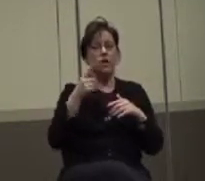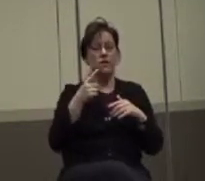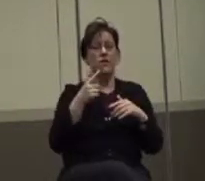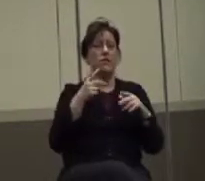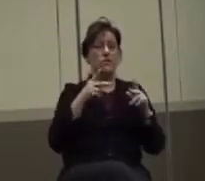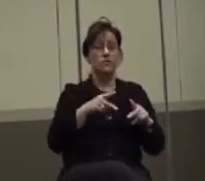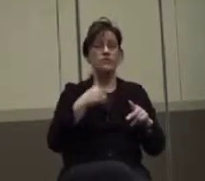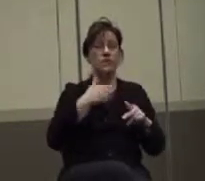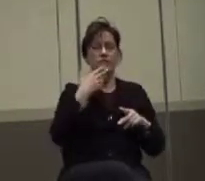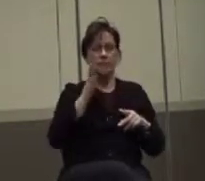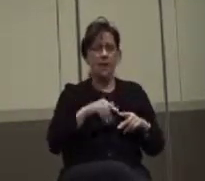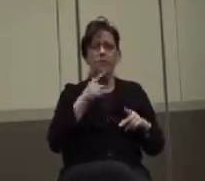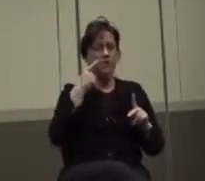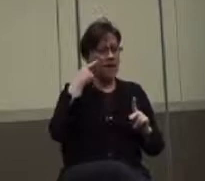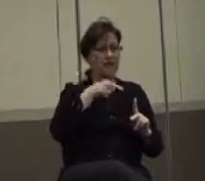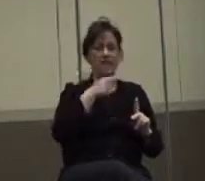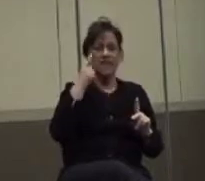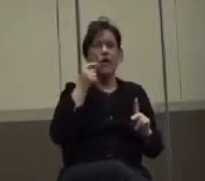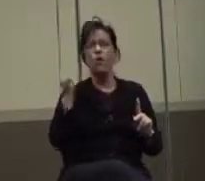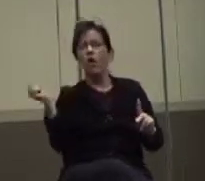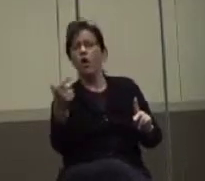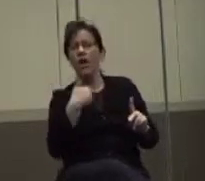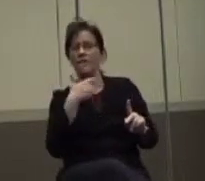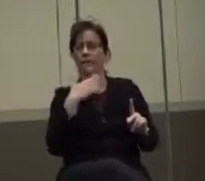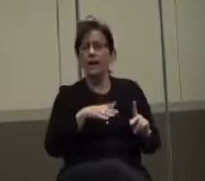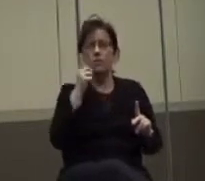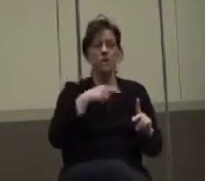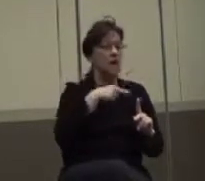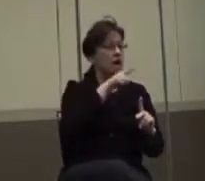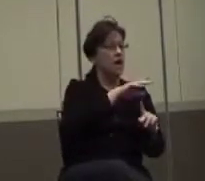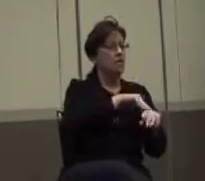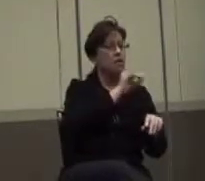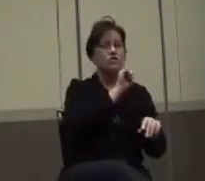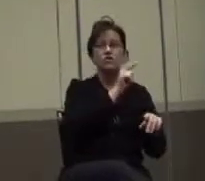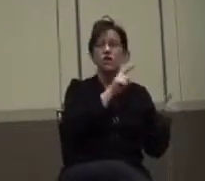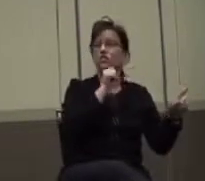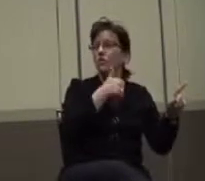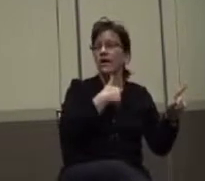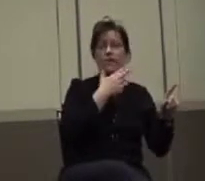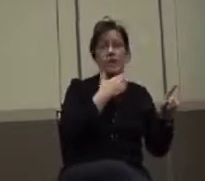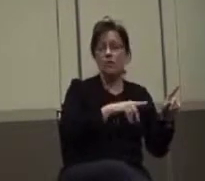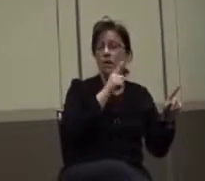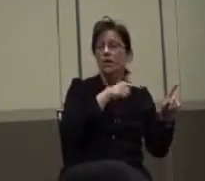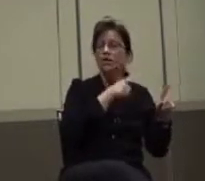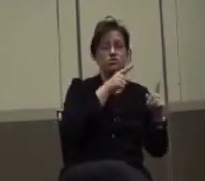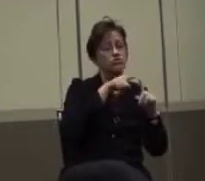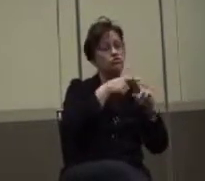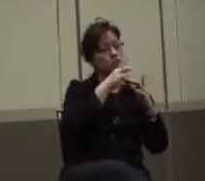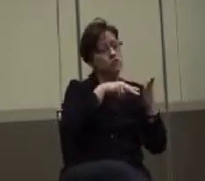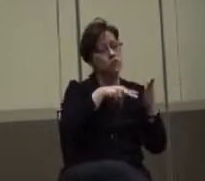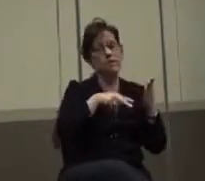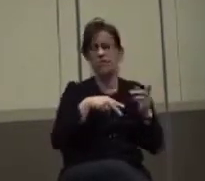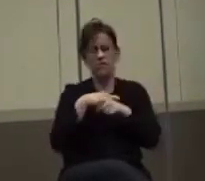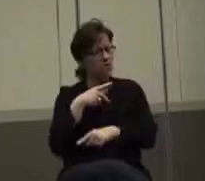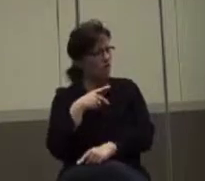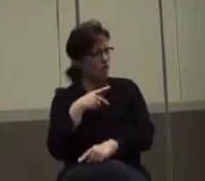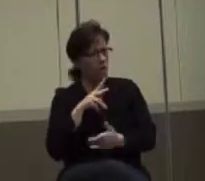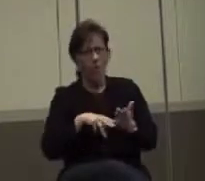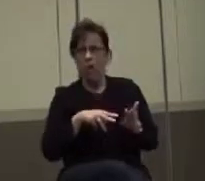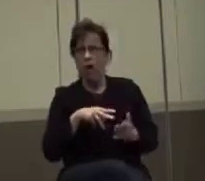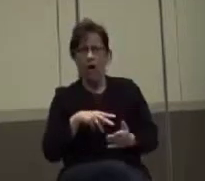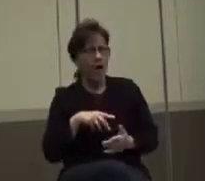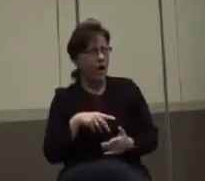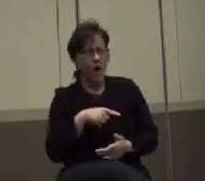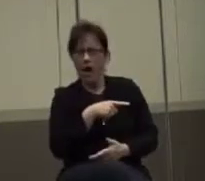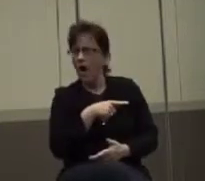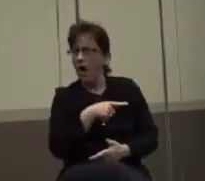got a bad one, right? And so I call on Jill. Jill doesn't have a bad one. And Jill just starts reading. The person's going, how the hell is she doing that? I can't